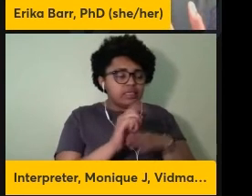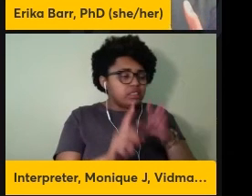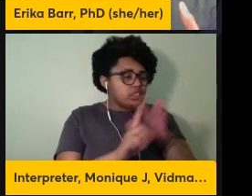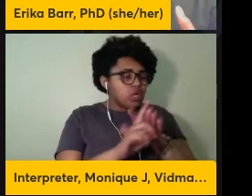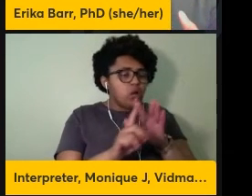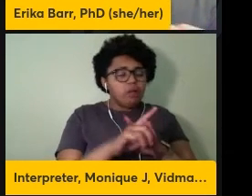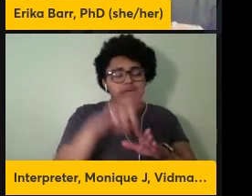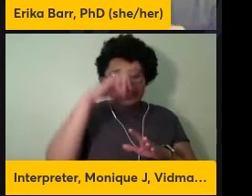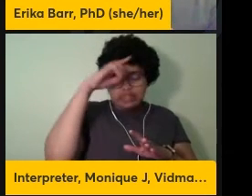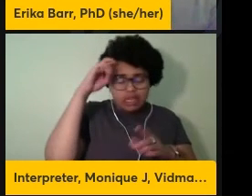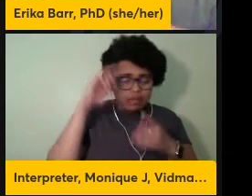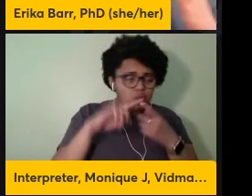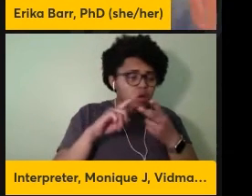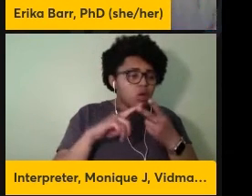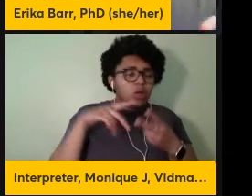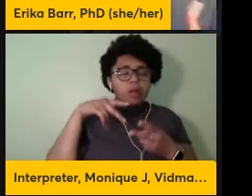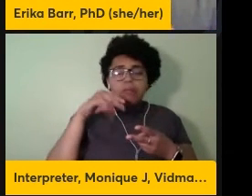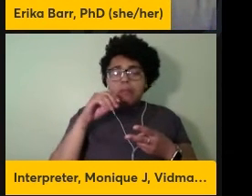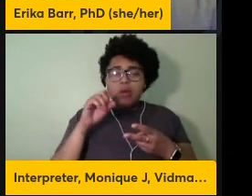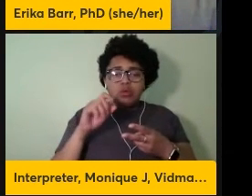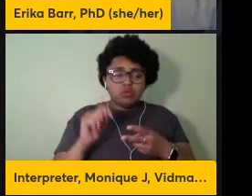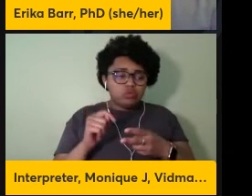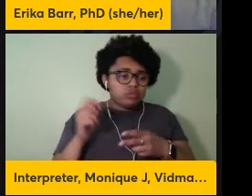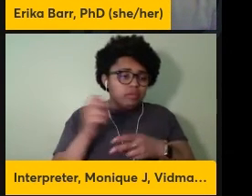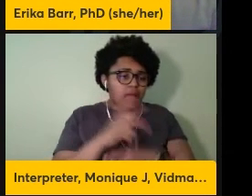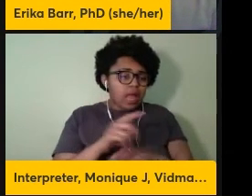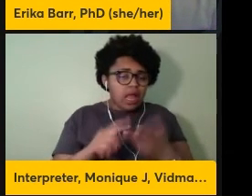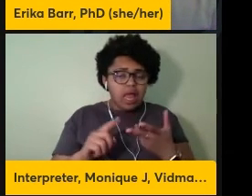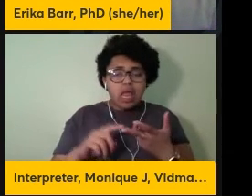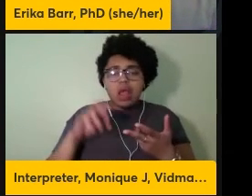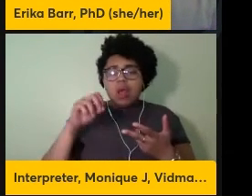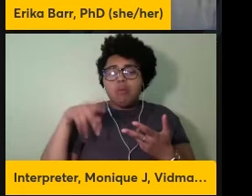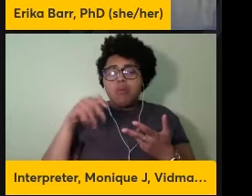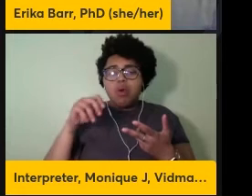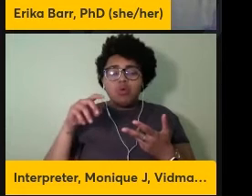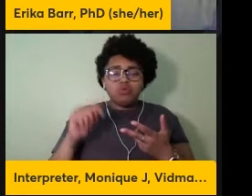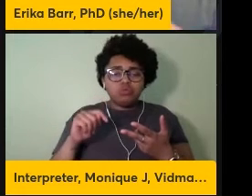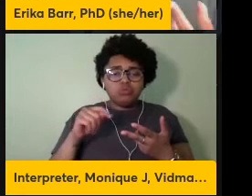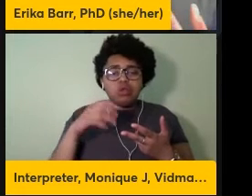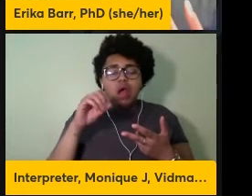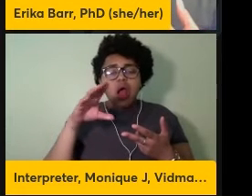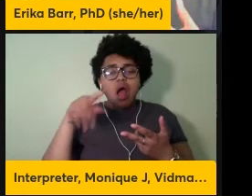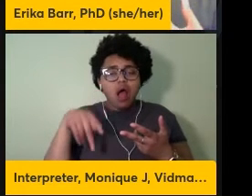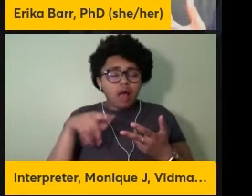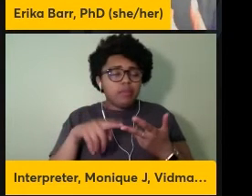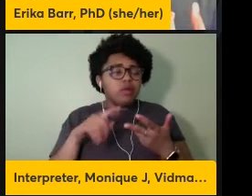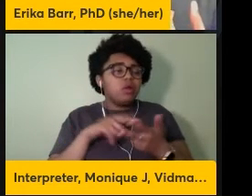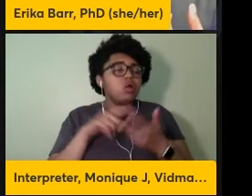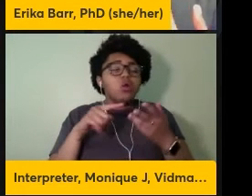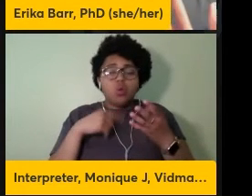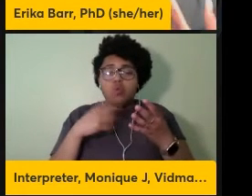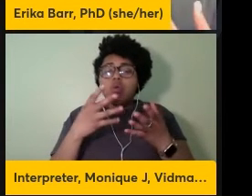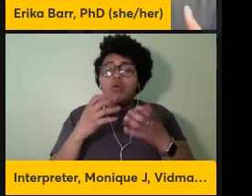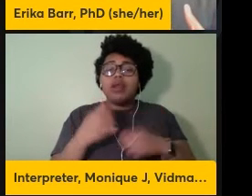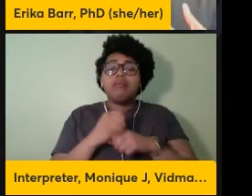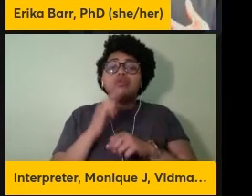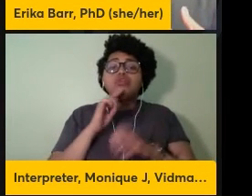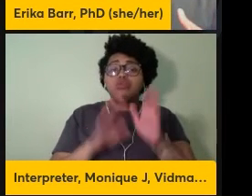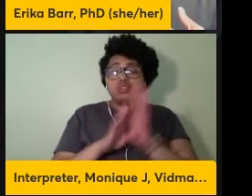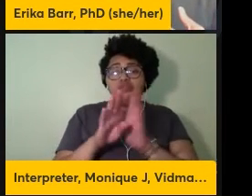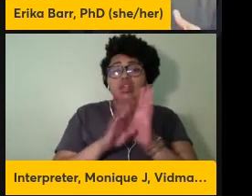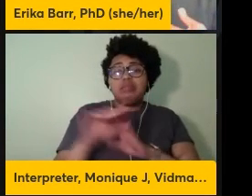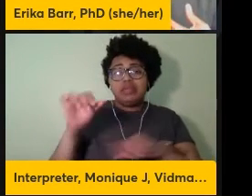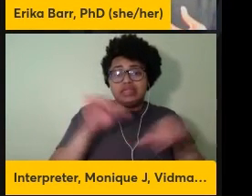or postdoc or anything outside of that, we want to make sure that you are not only developing scientifically, but you're